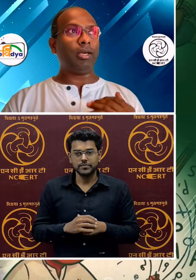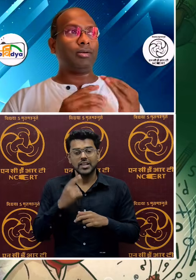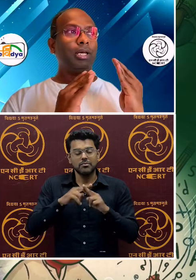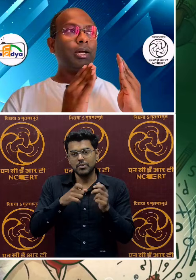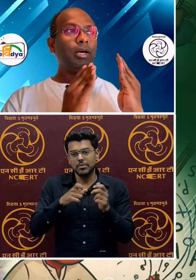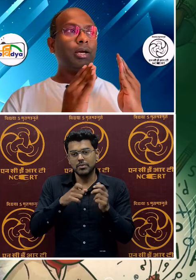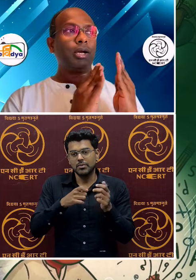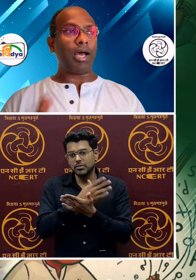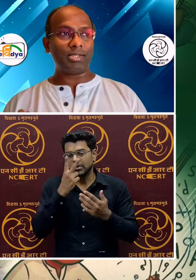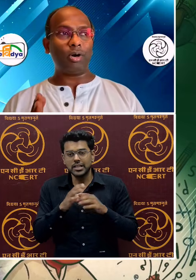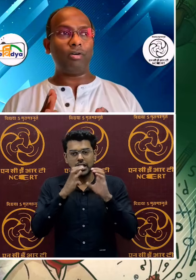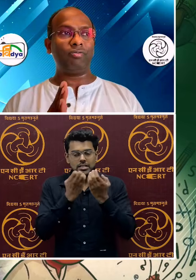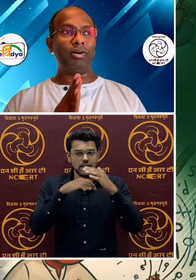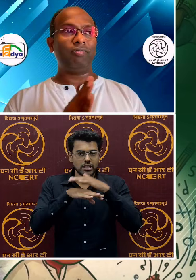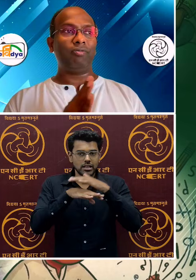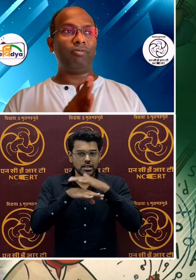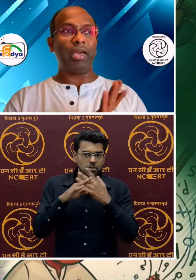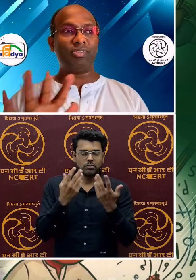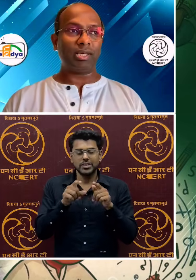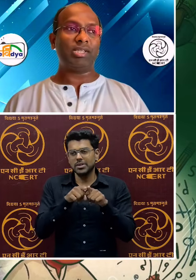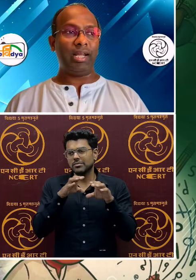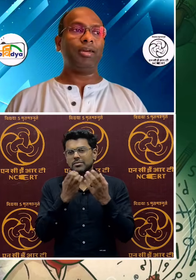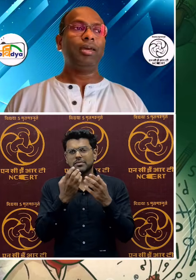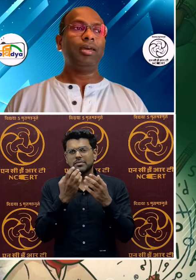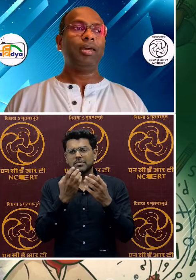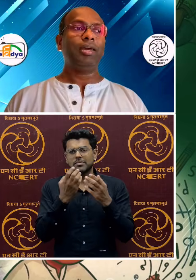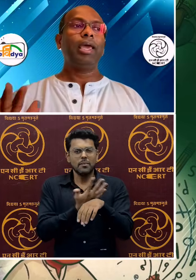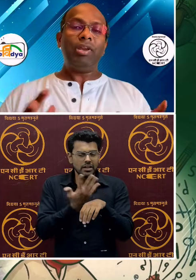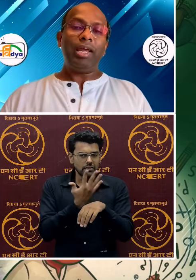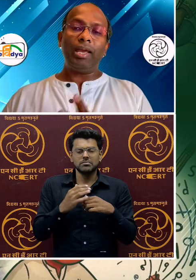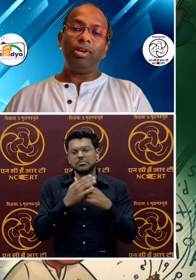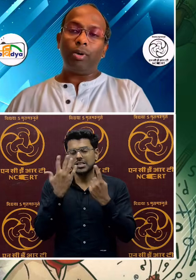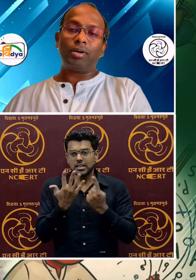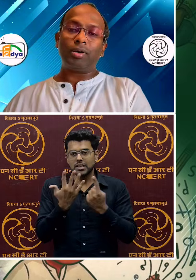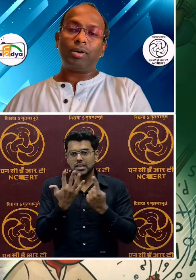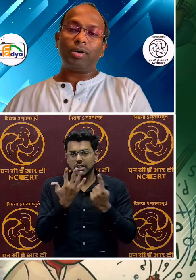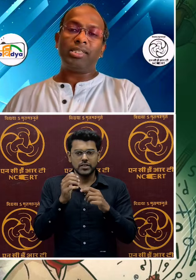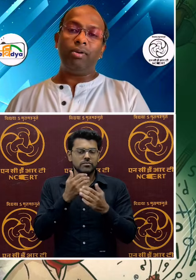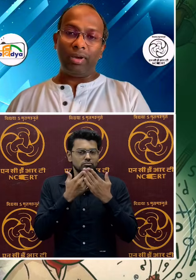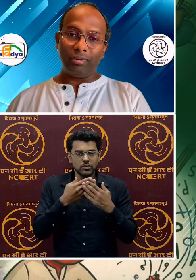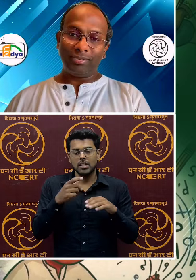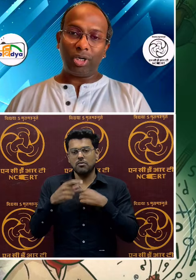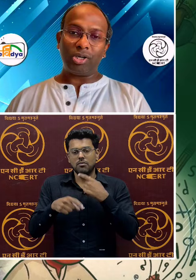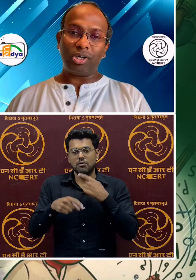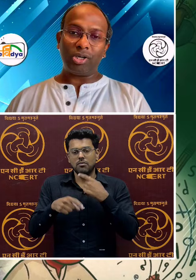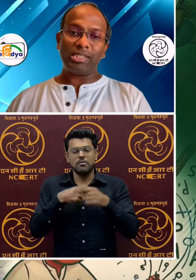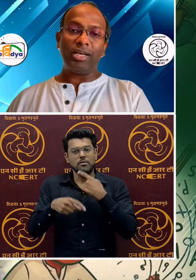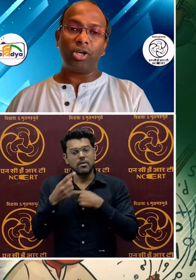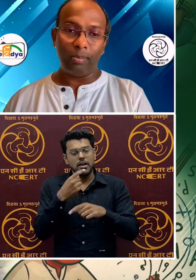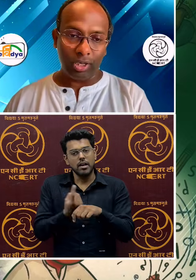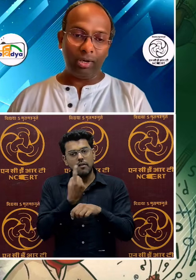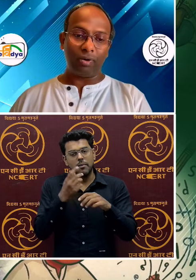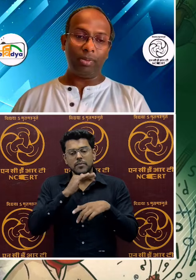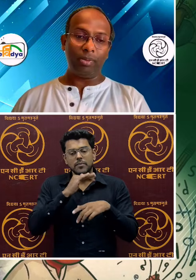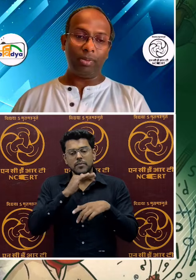you see, like in a class of 5-6 hours a day, every day and every hour a child will fail, because the child is